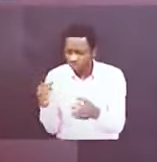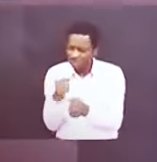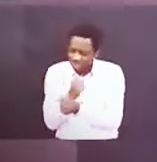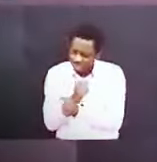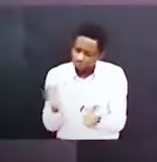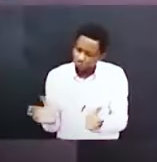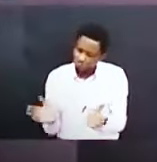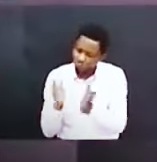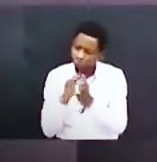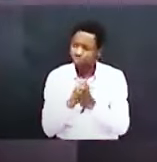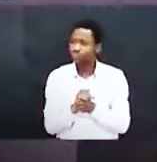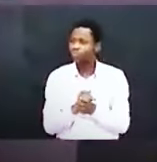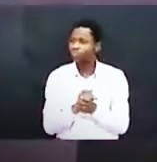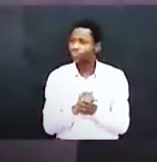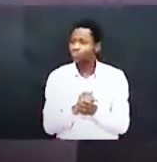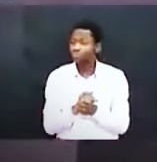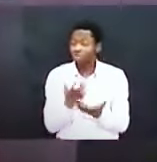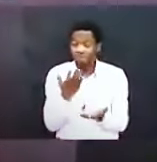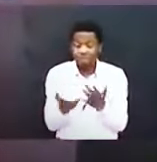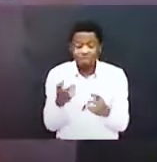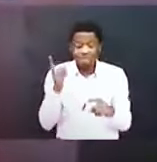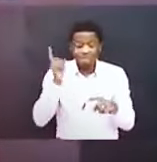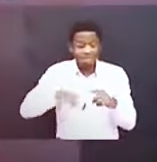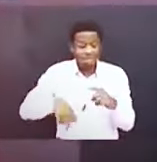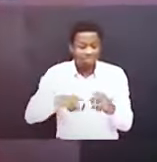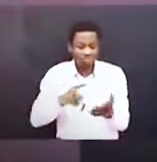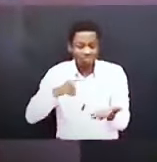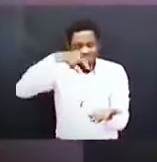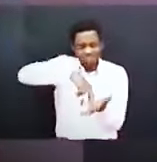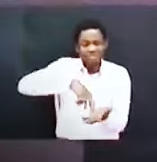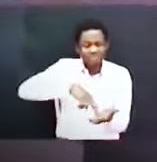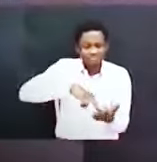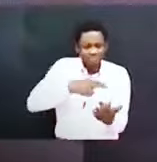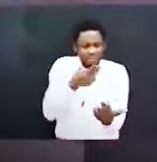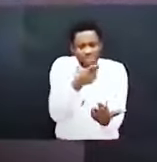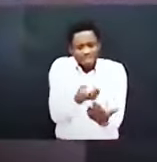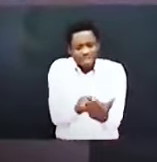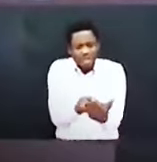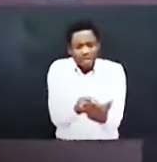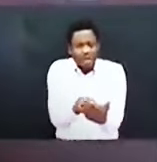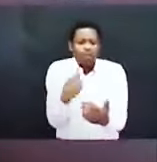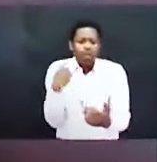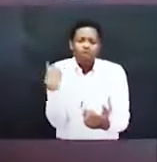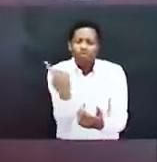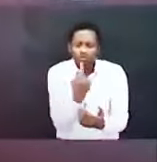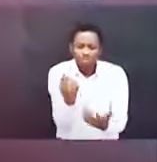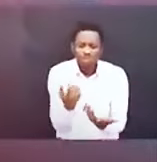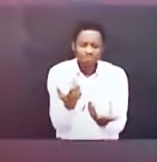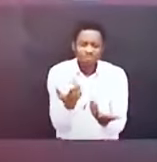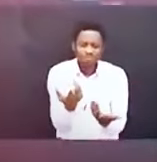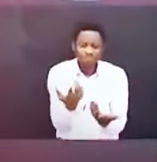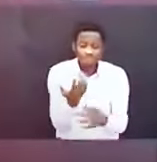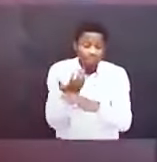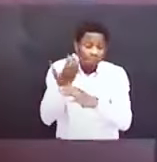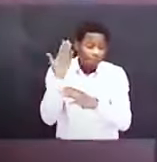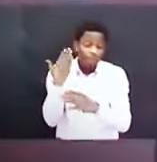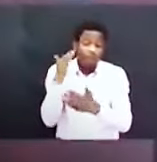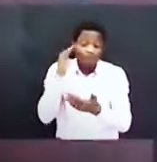If she is bedridden and she's suffering from anything, treat her well. When you married her, she was not in that